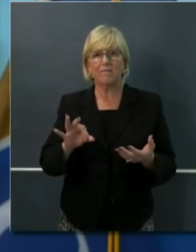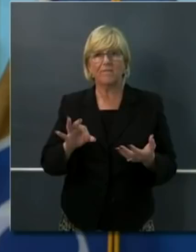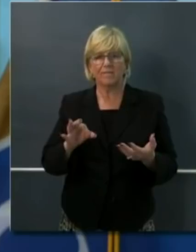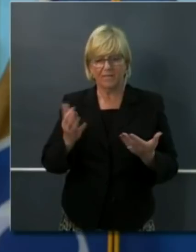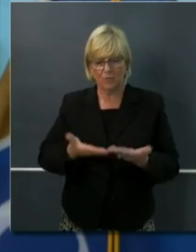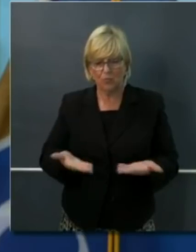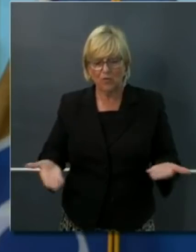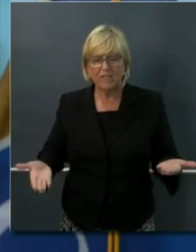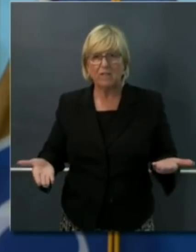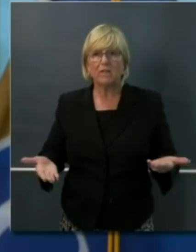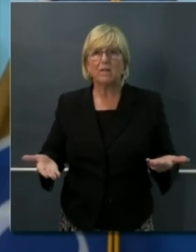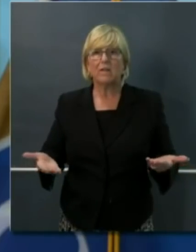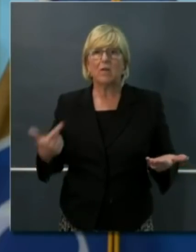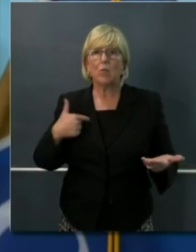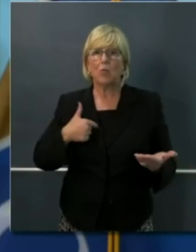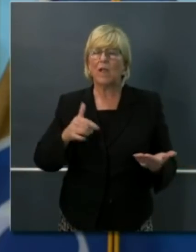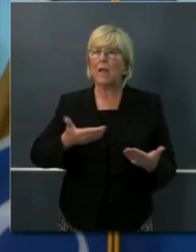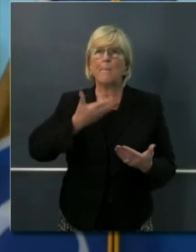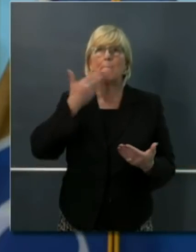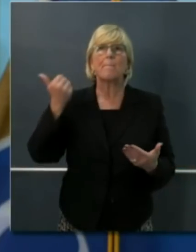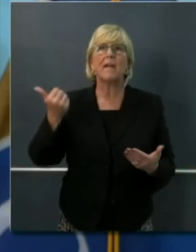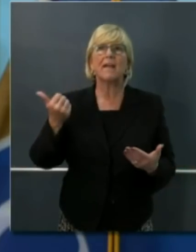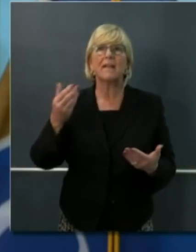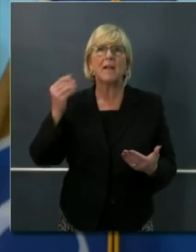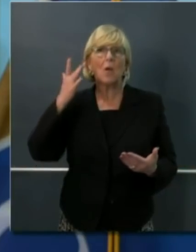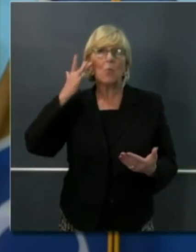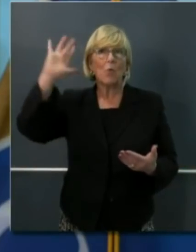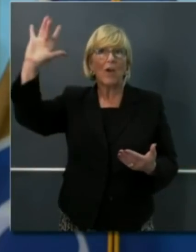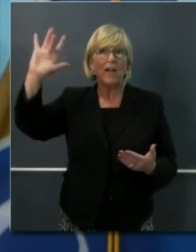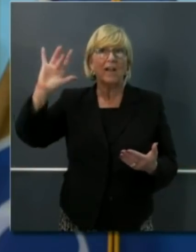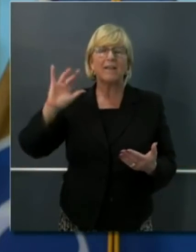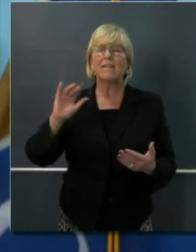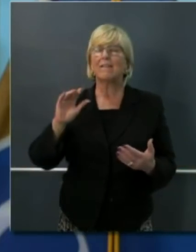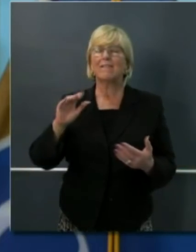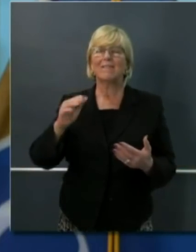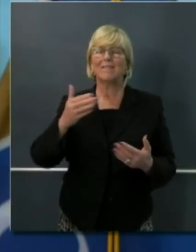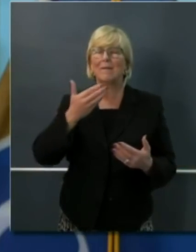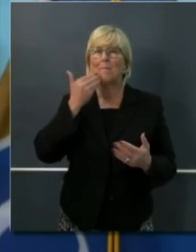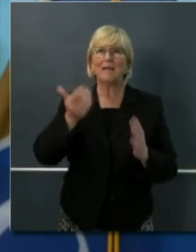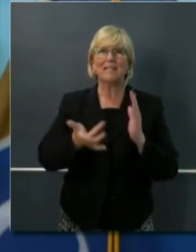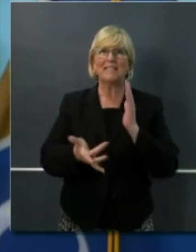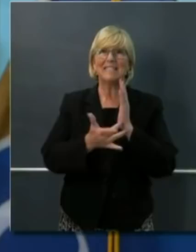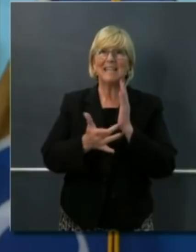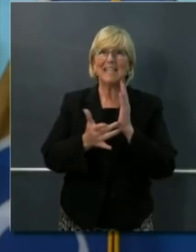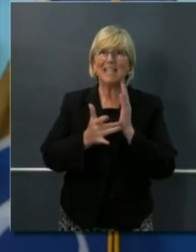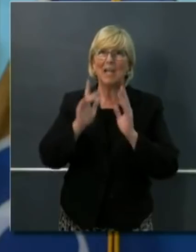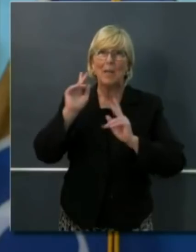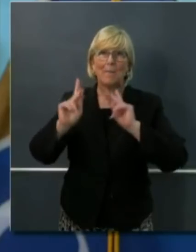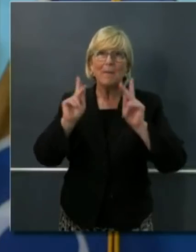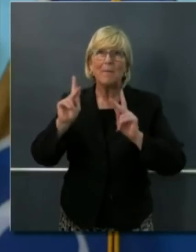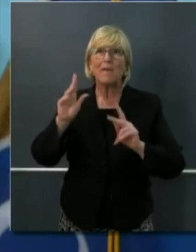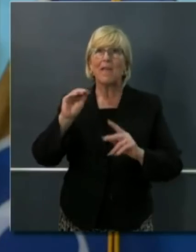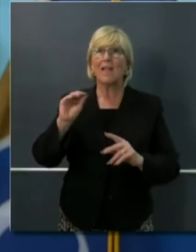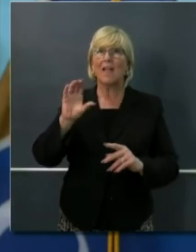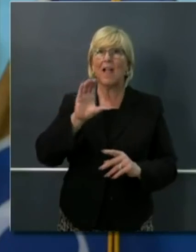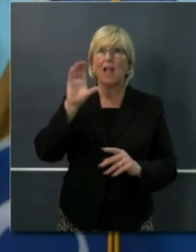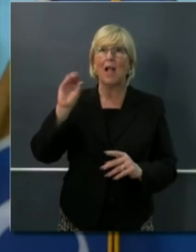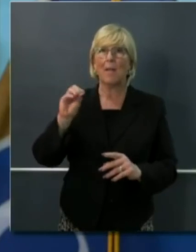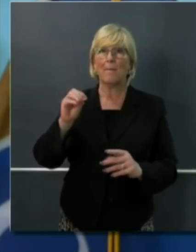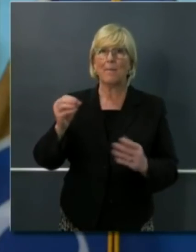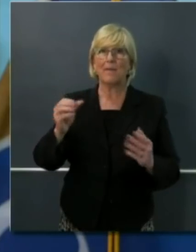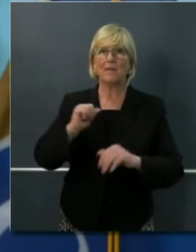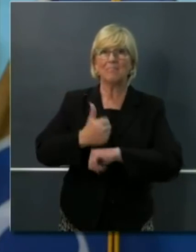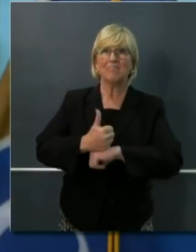of California, meaning we have some of the best and brightest, some of the leading edge technology and technology companies headquartered here in the